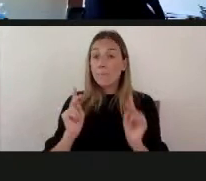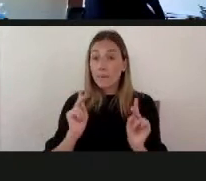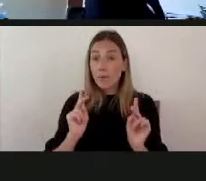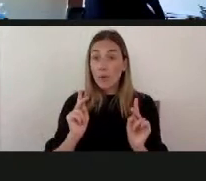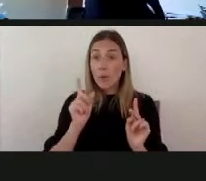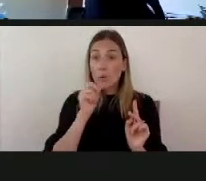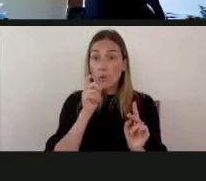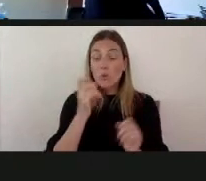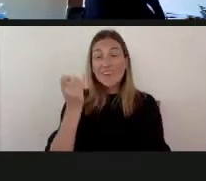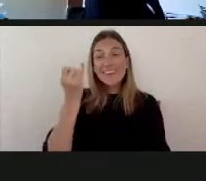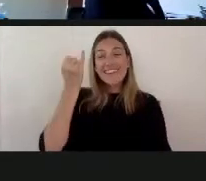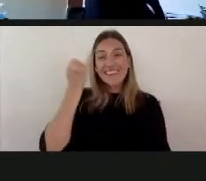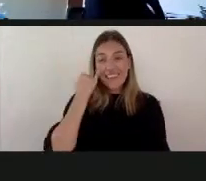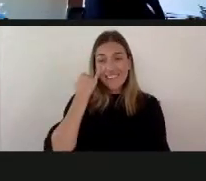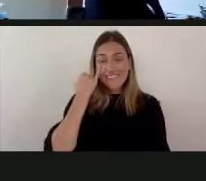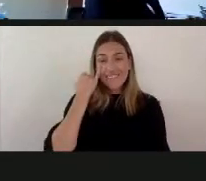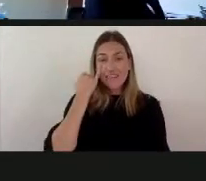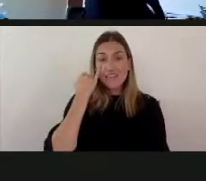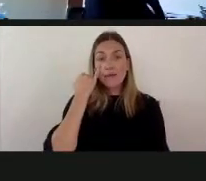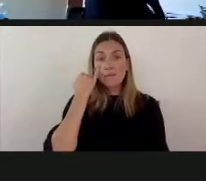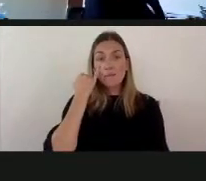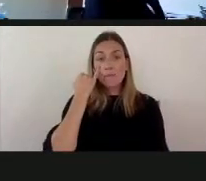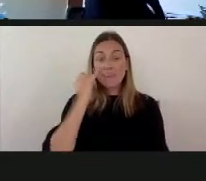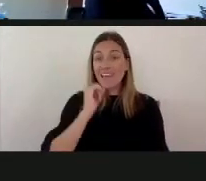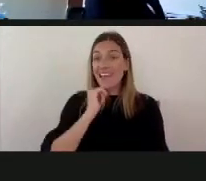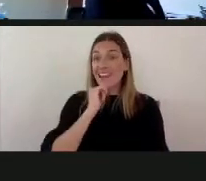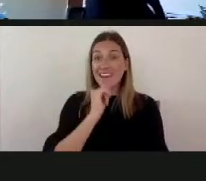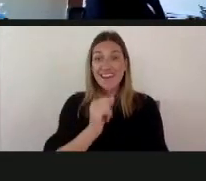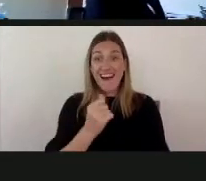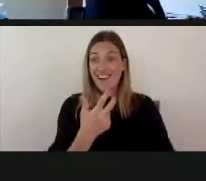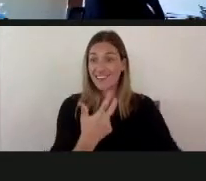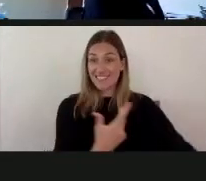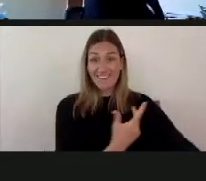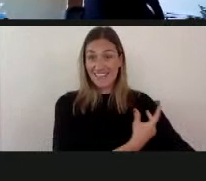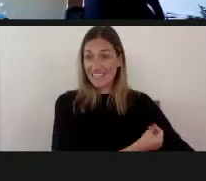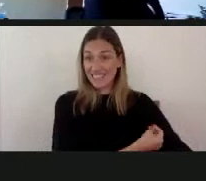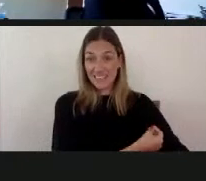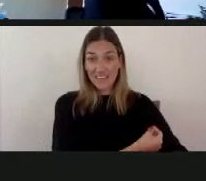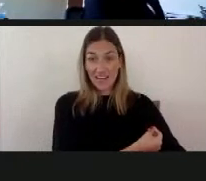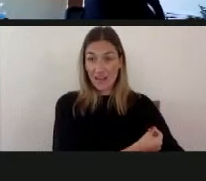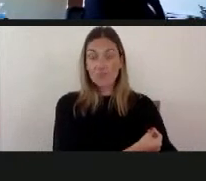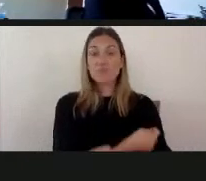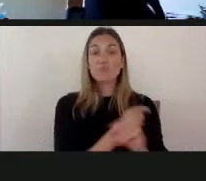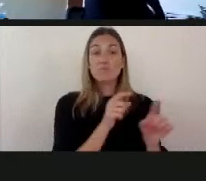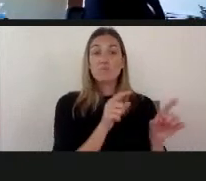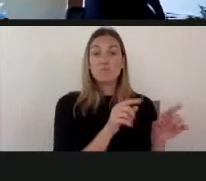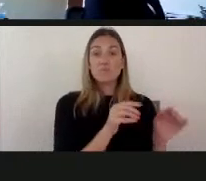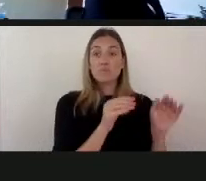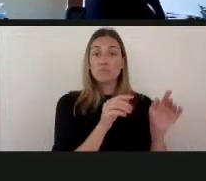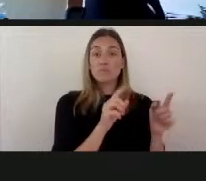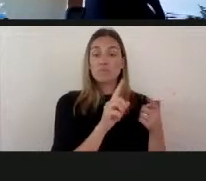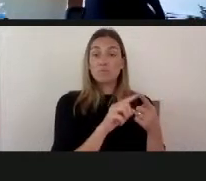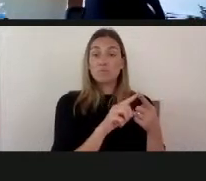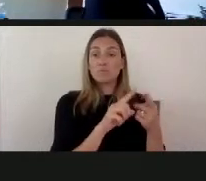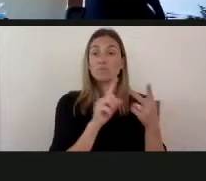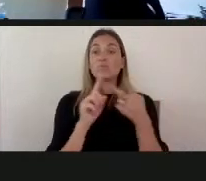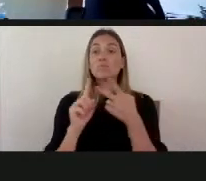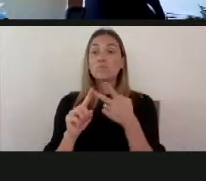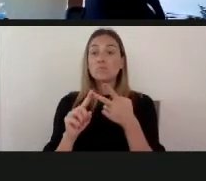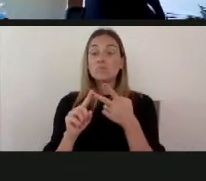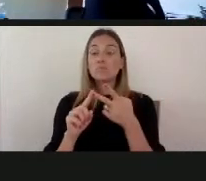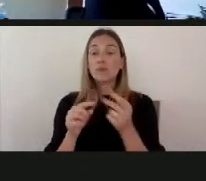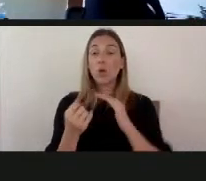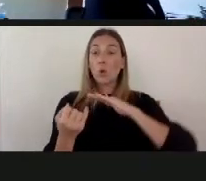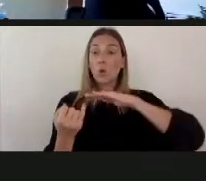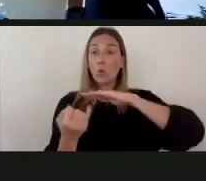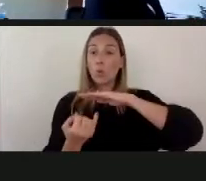if individuals are not vaccinated and they are quarantining, the quarantine